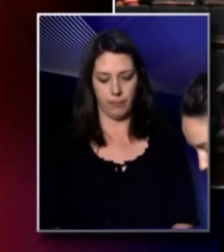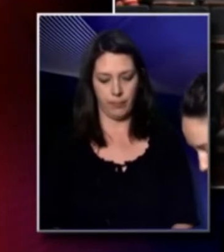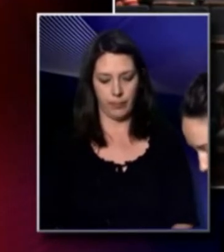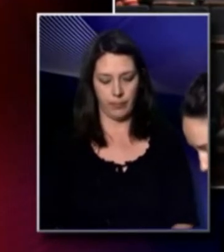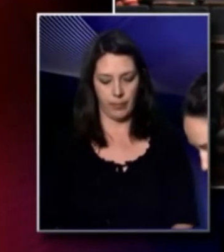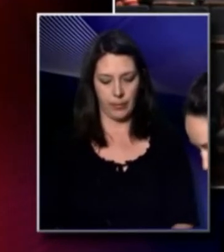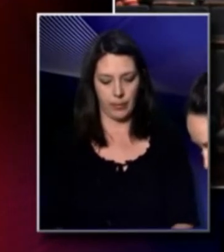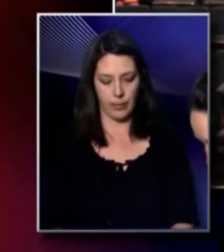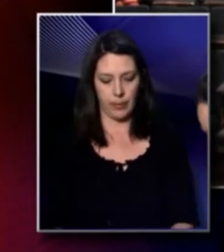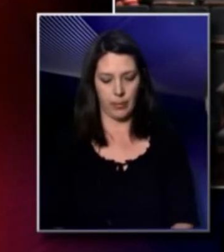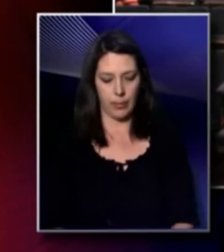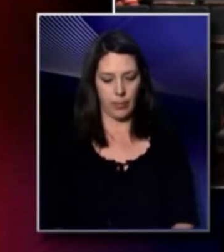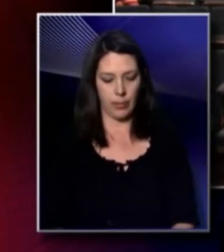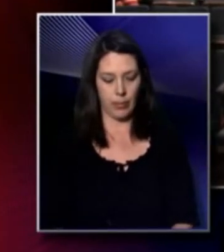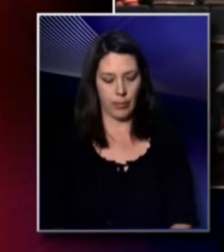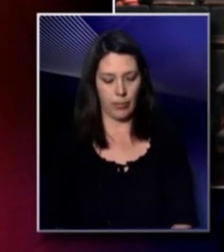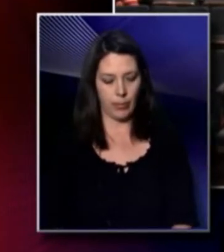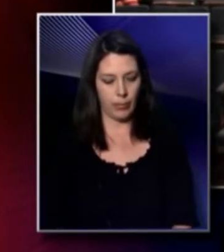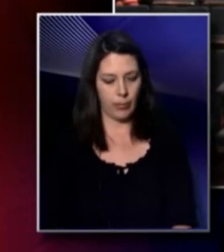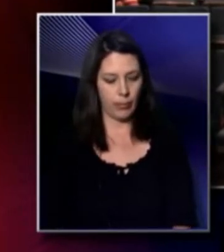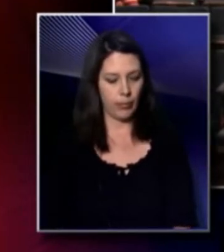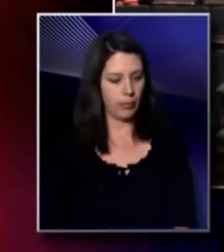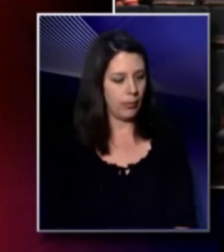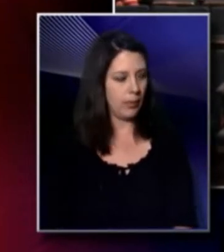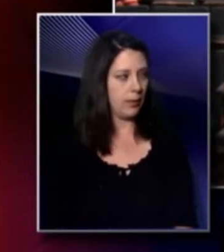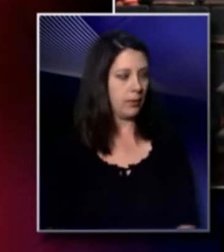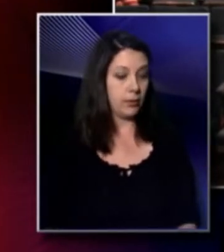has held a historical display,